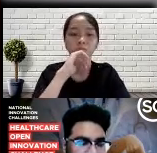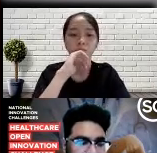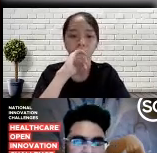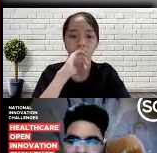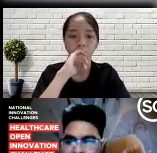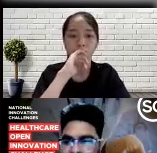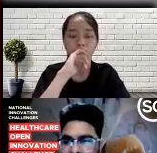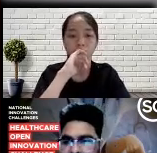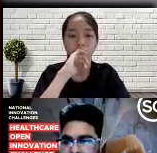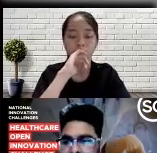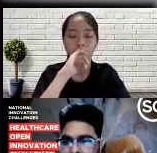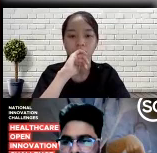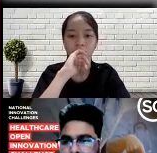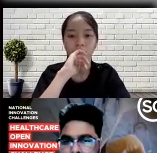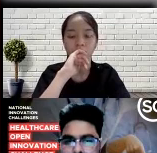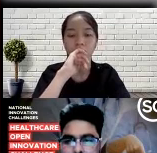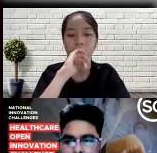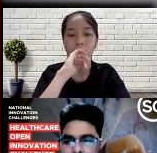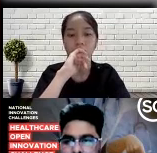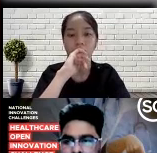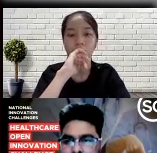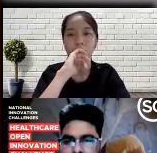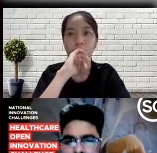consistently rather than a testing phase?